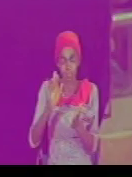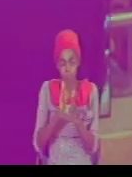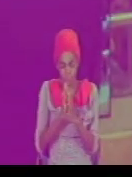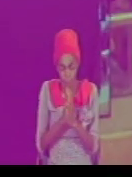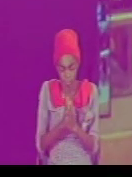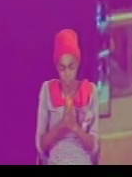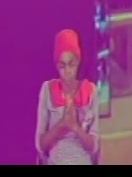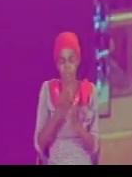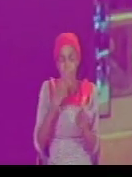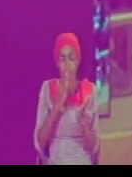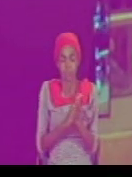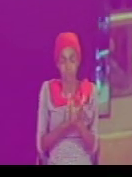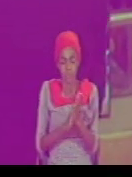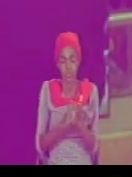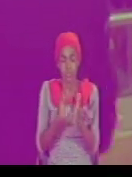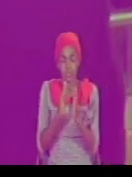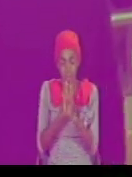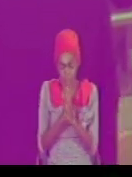praises,